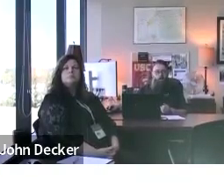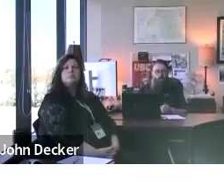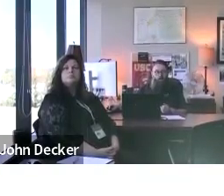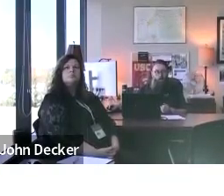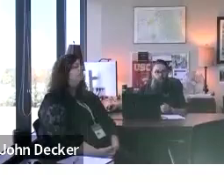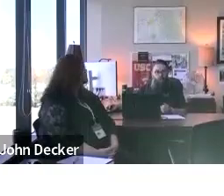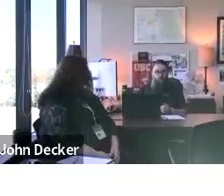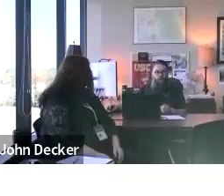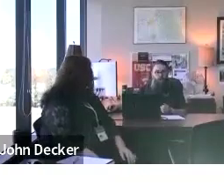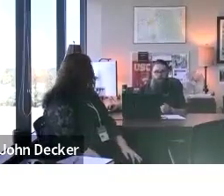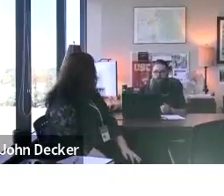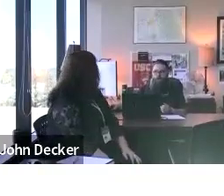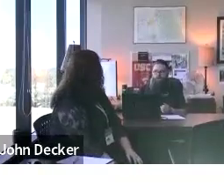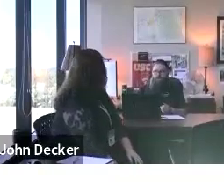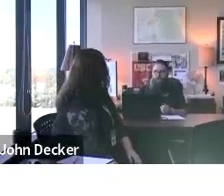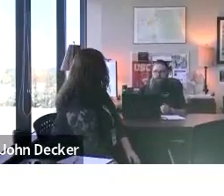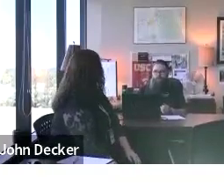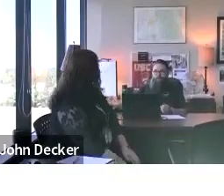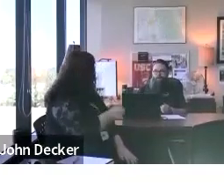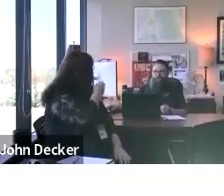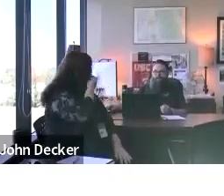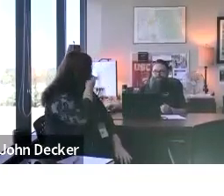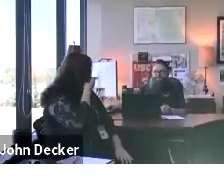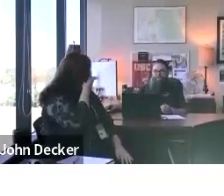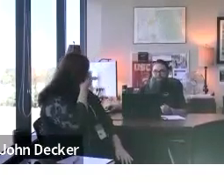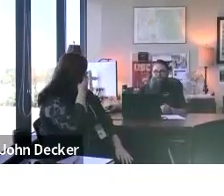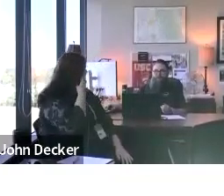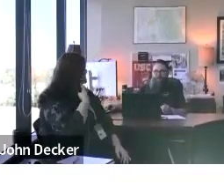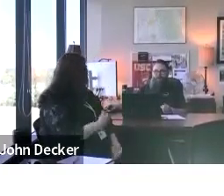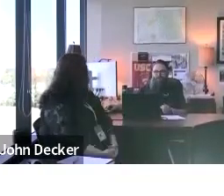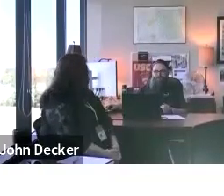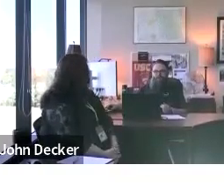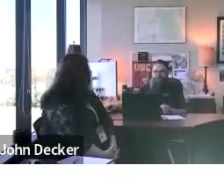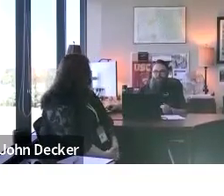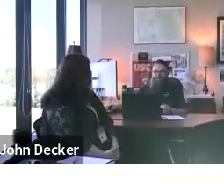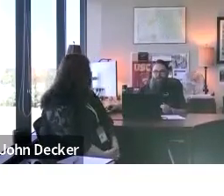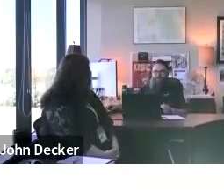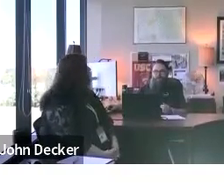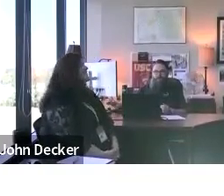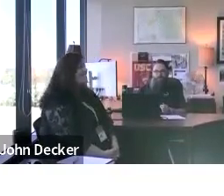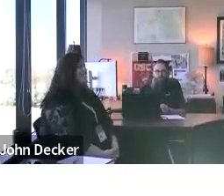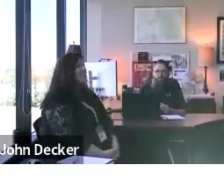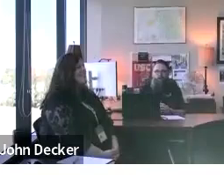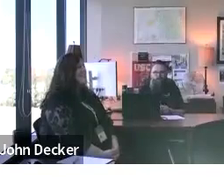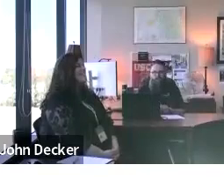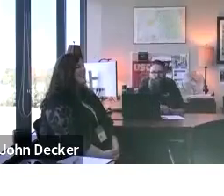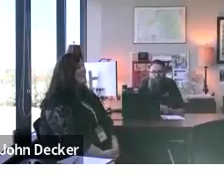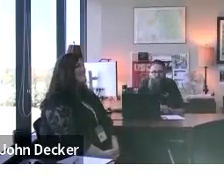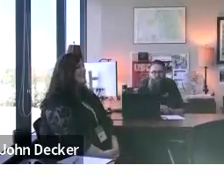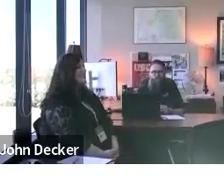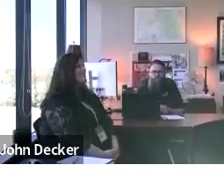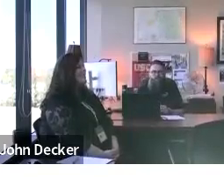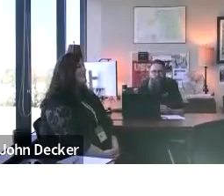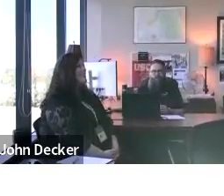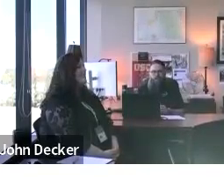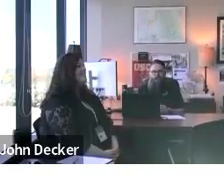I will not be there. Our board is meeting that morning up in Auburn for our annual board of